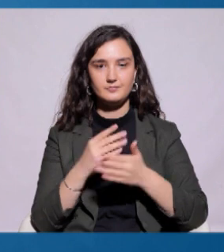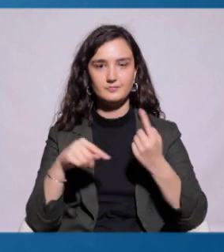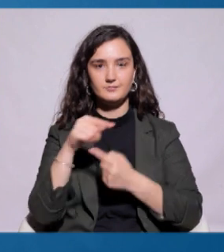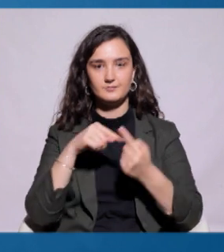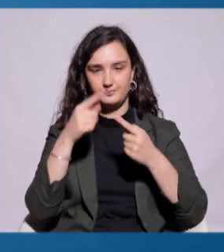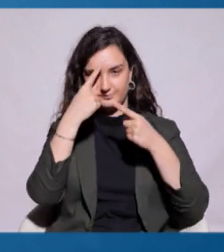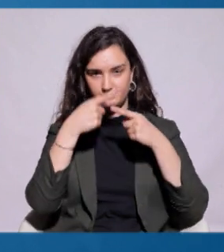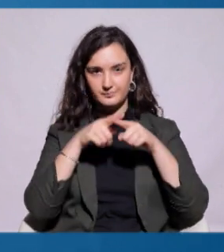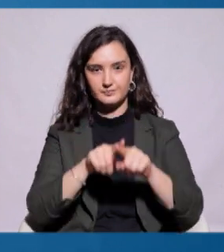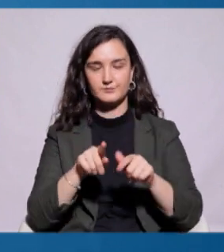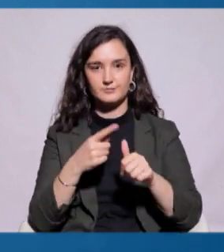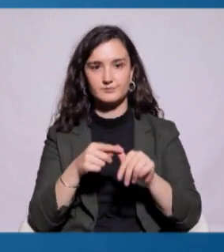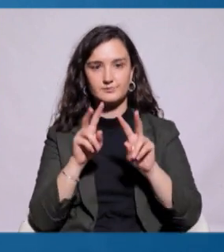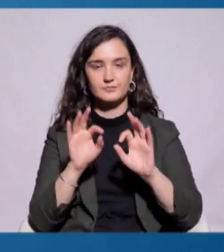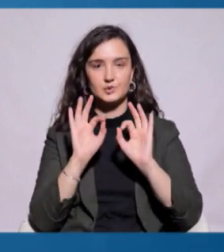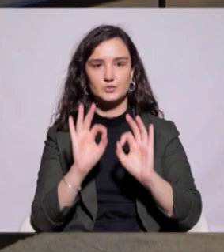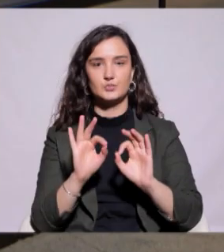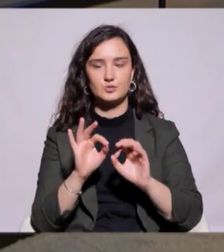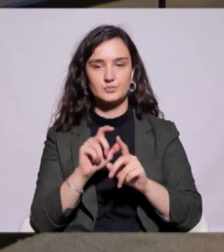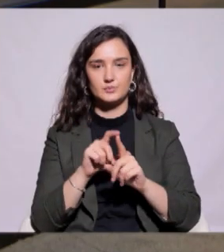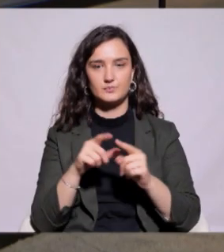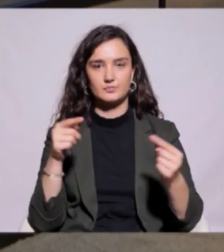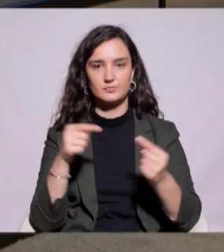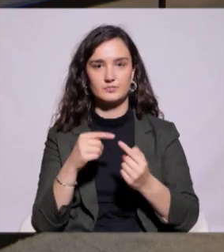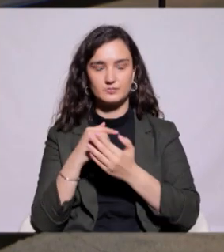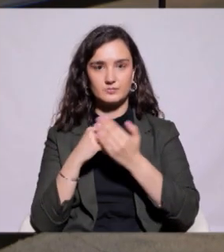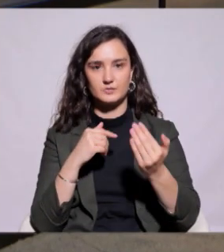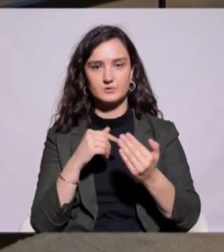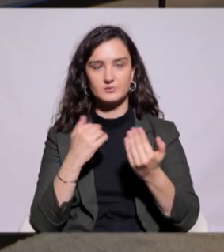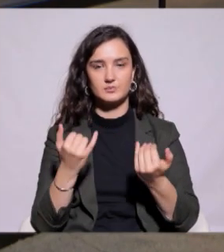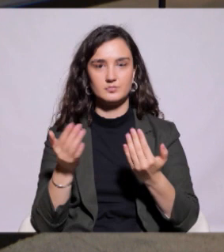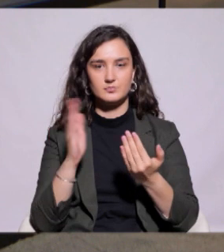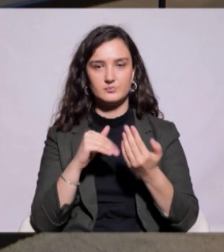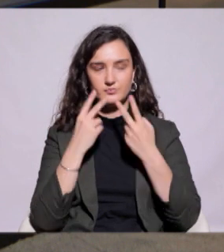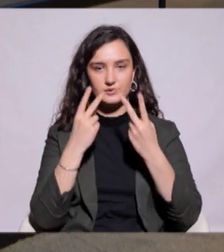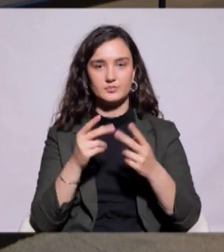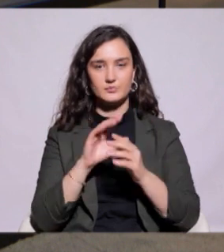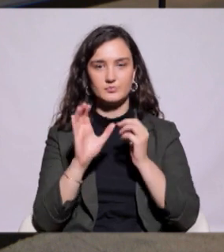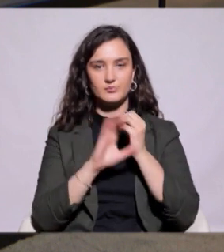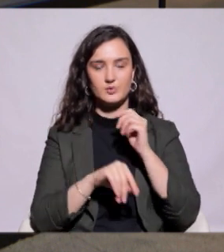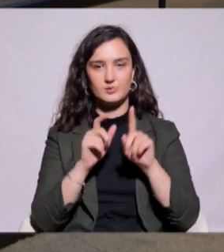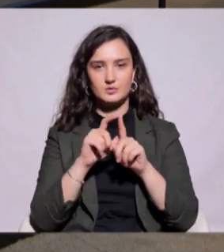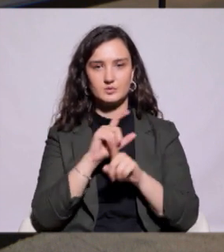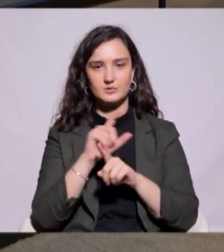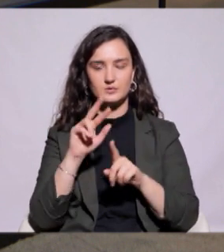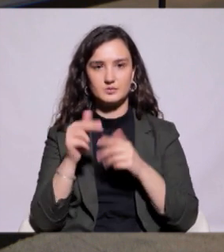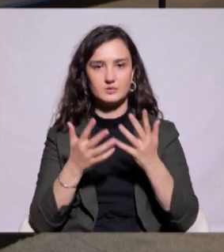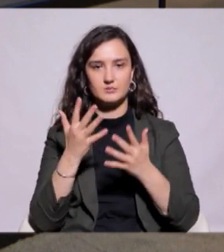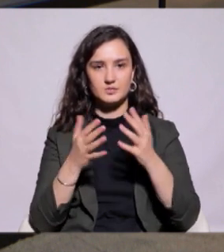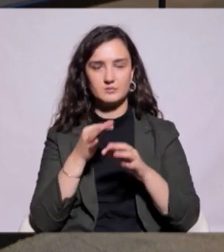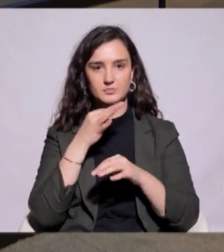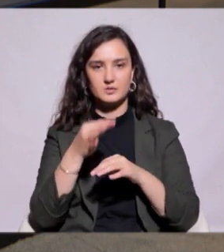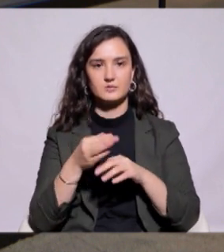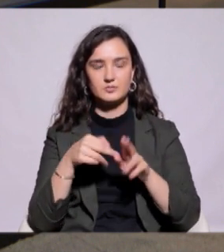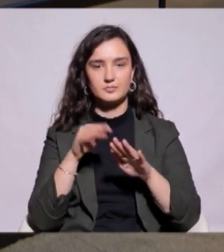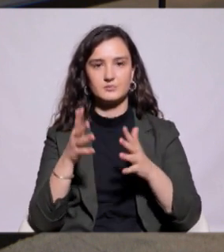Industrial engineering is the right word for this definition. Now let's look at the last definition, and probably the answer is